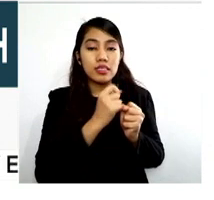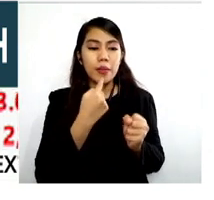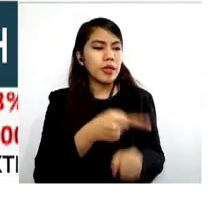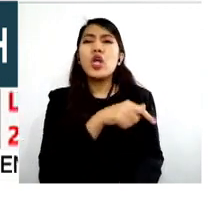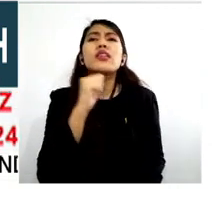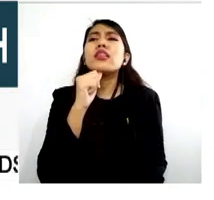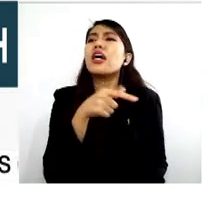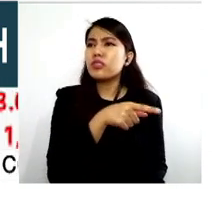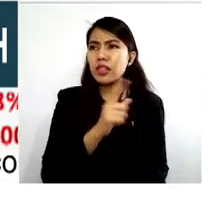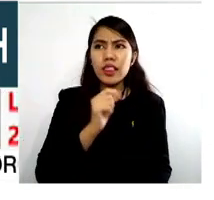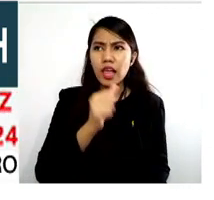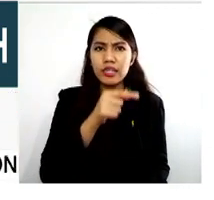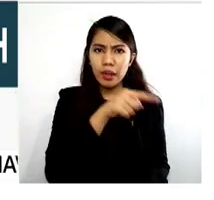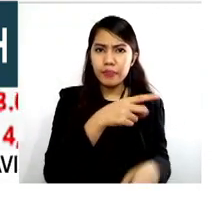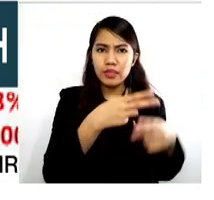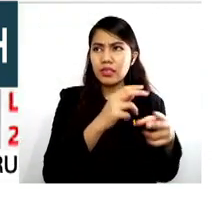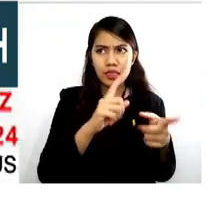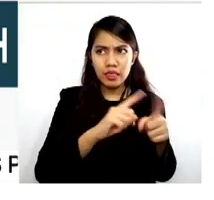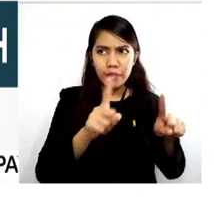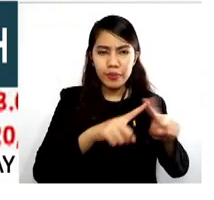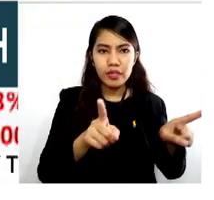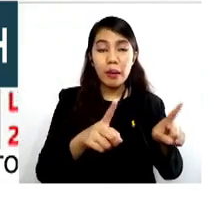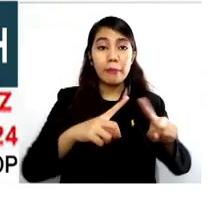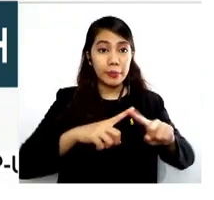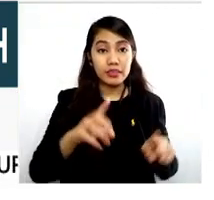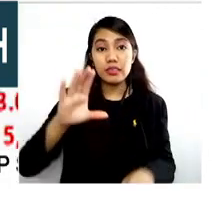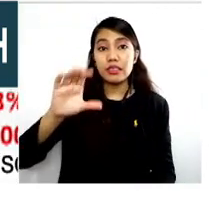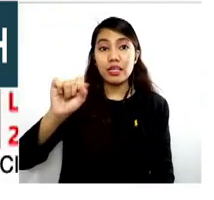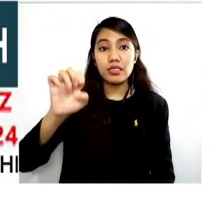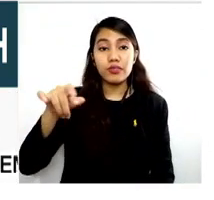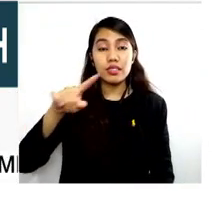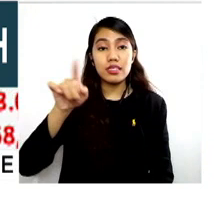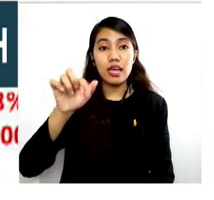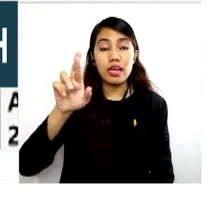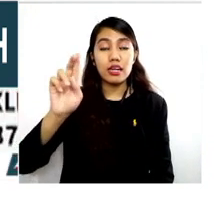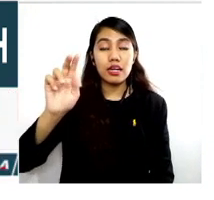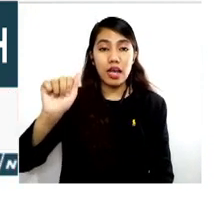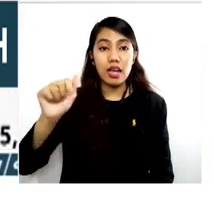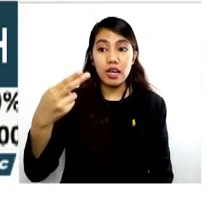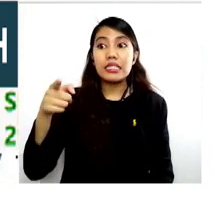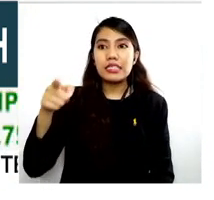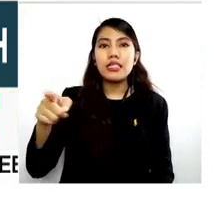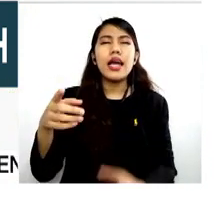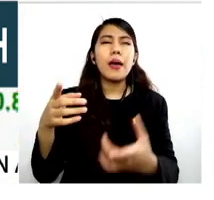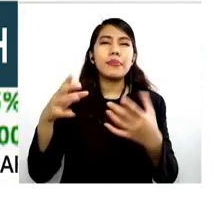And in the case of Zara Alvarez, she has been the subject of several